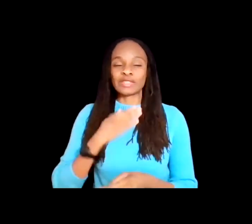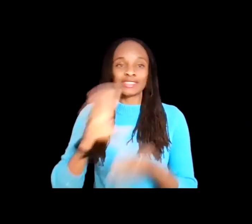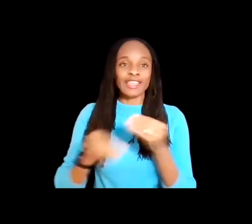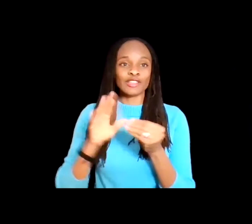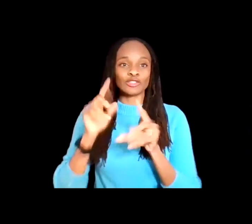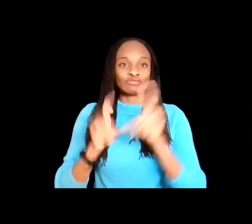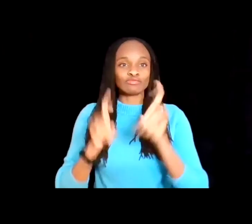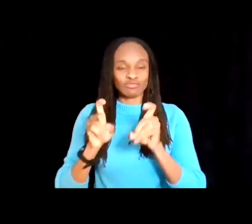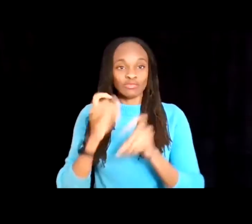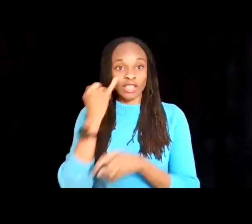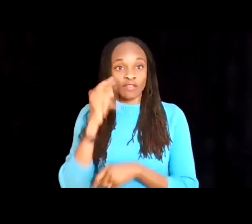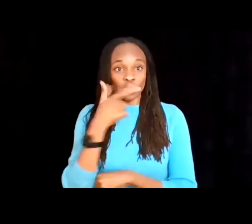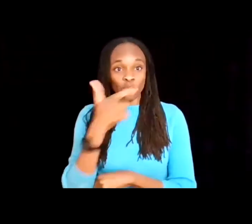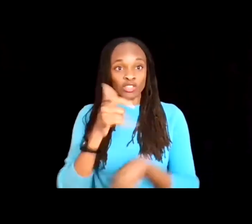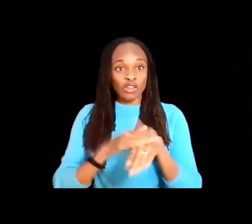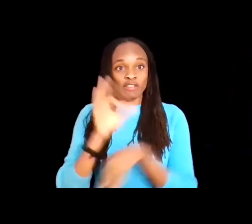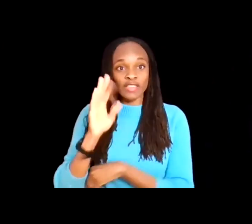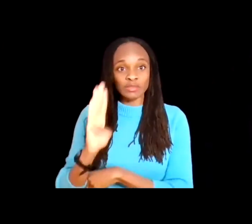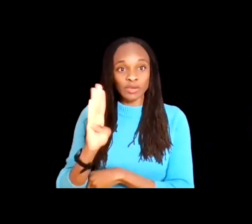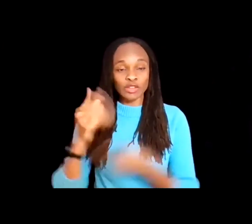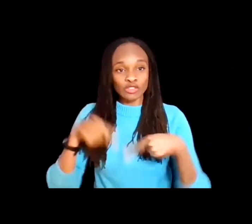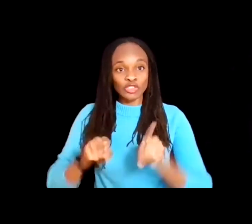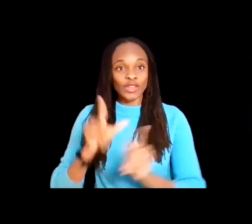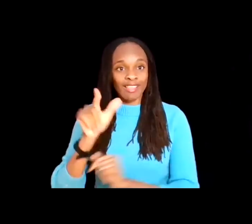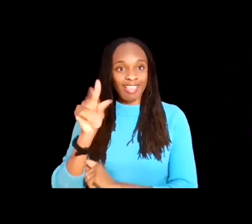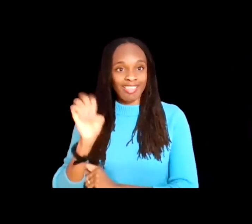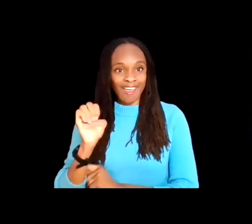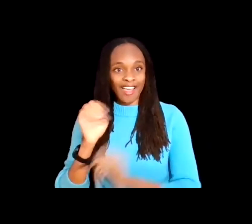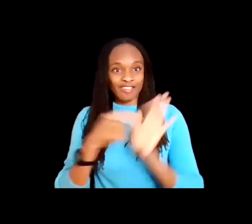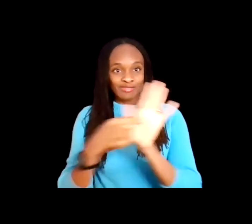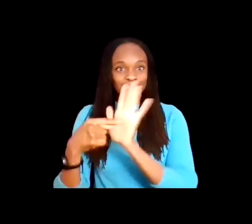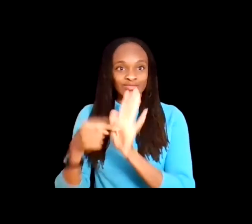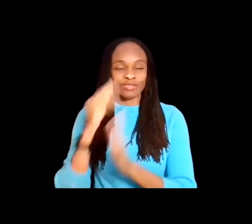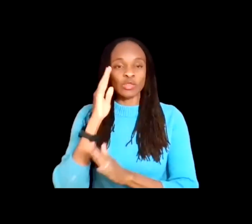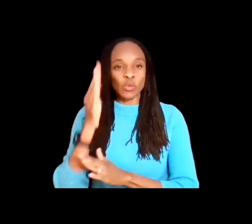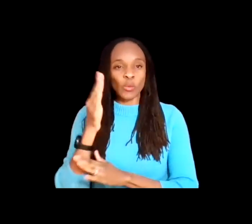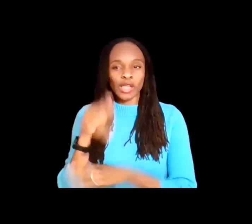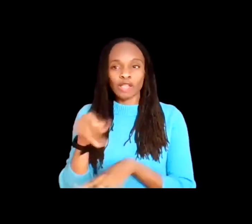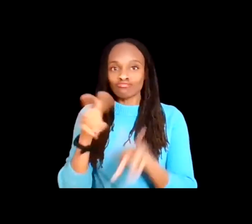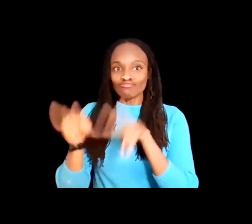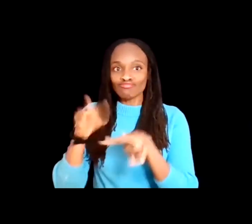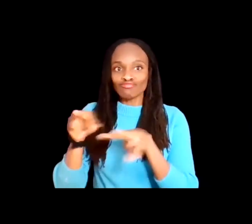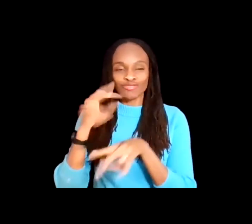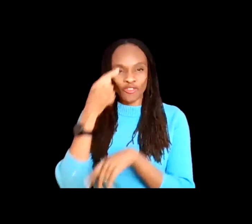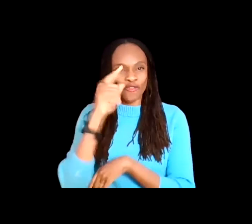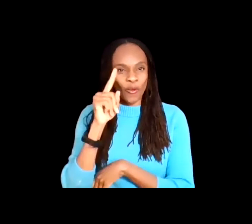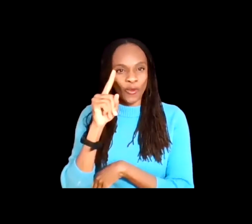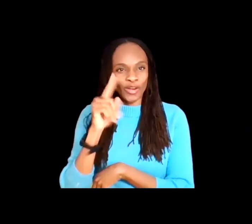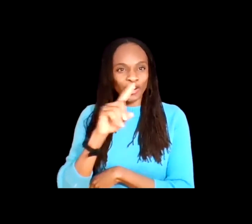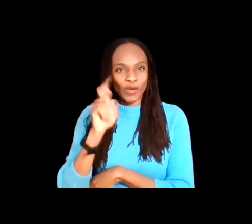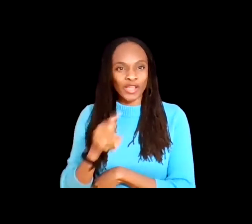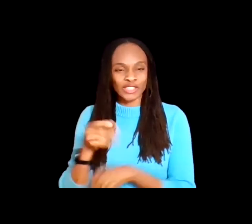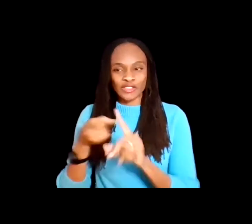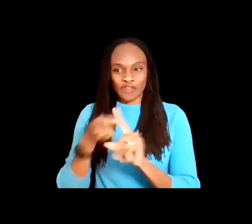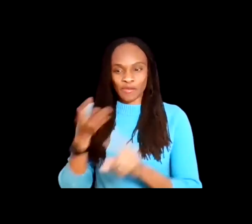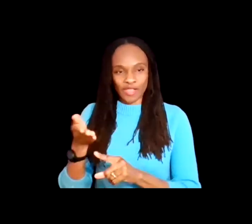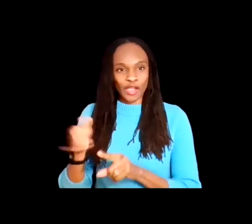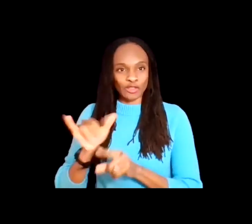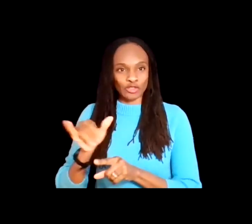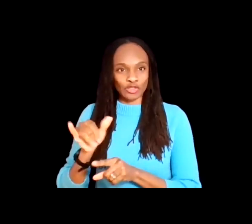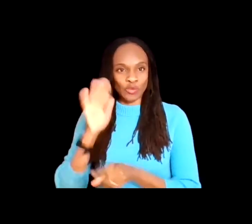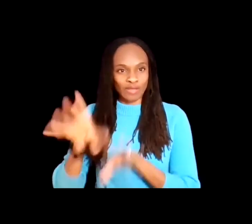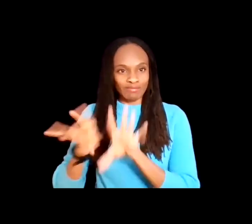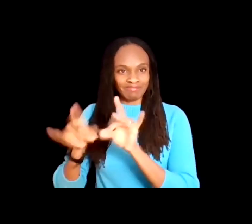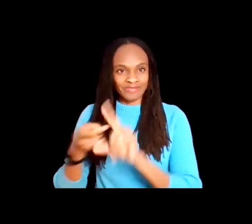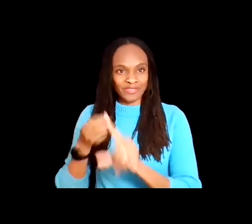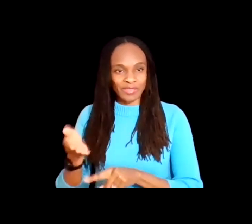are watching us on Facebook during the live airing, we'll be monitoring for questions there too. This panel is being recorded and will be